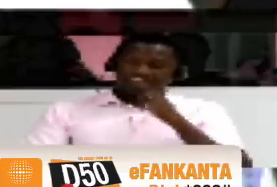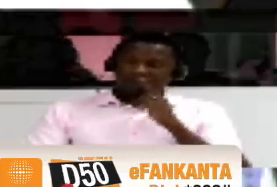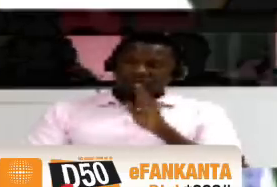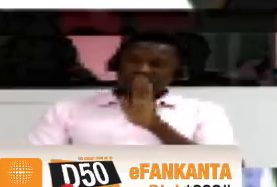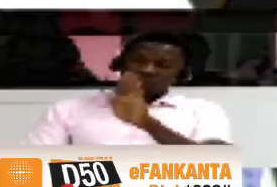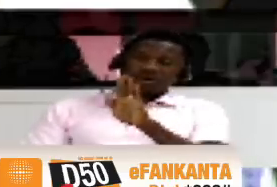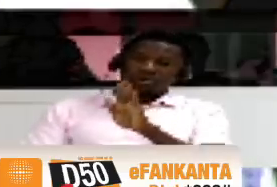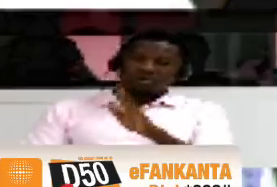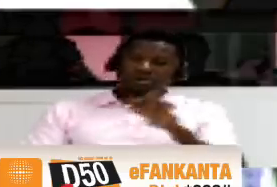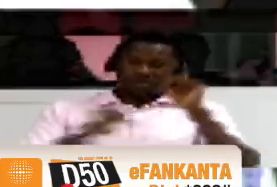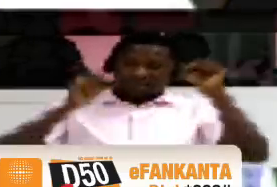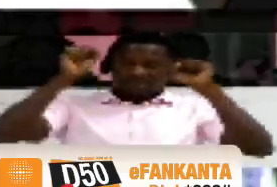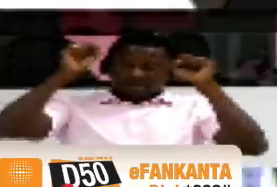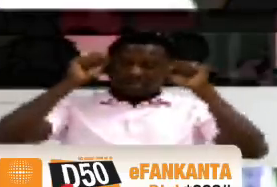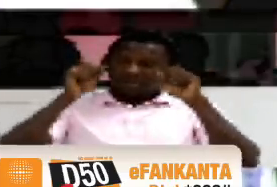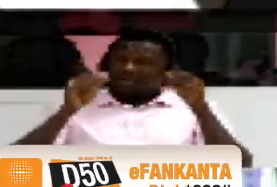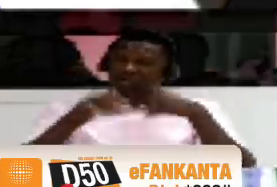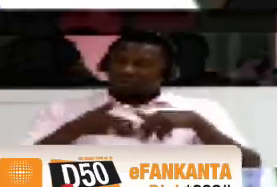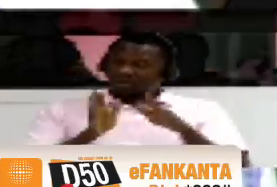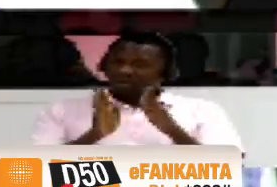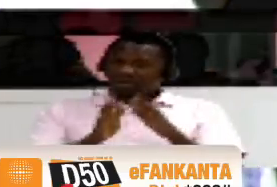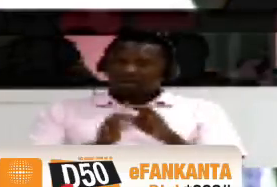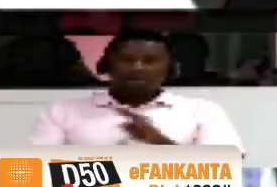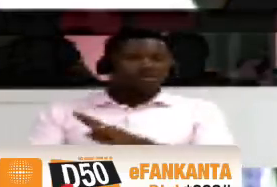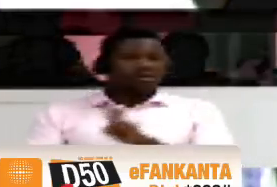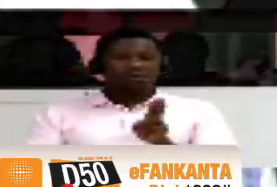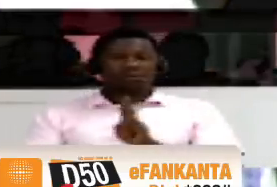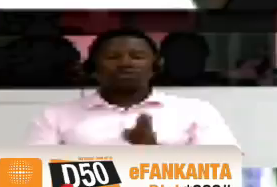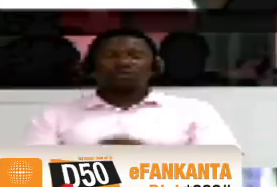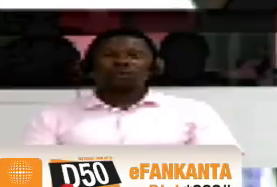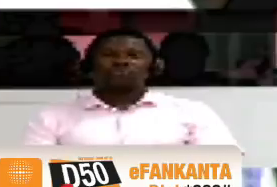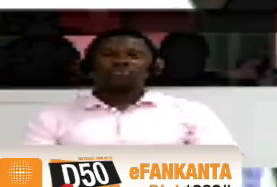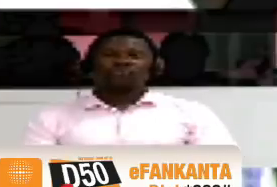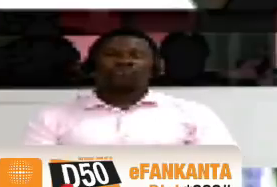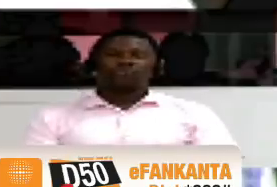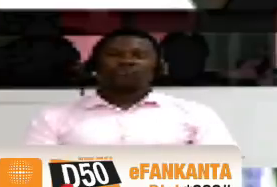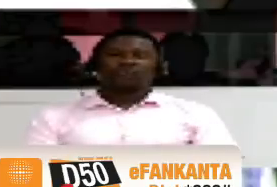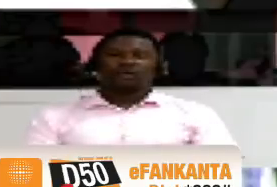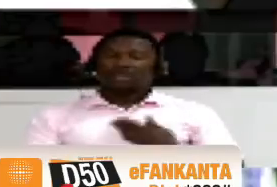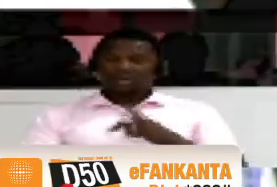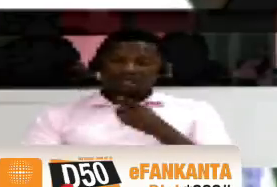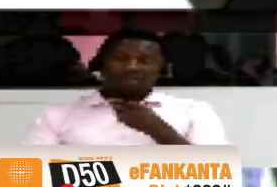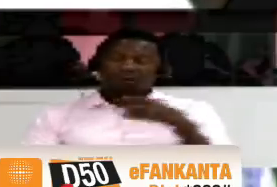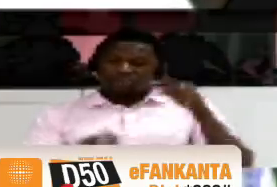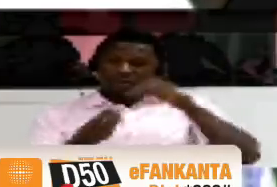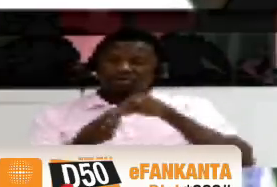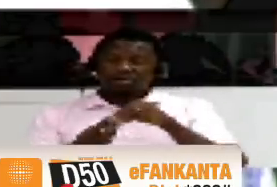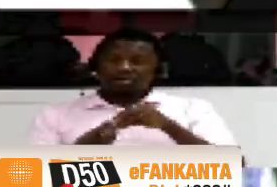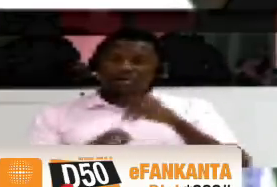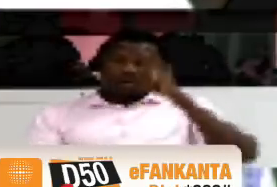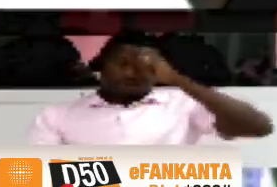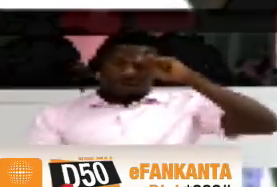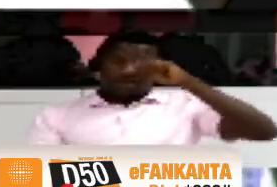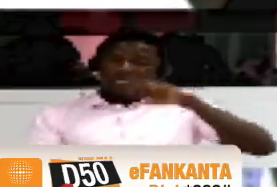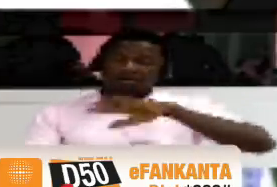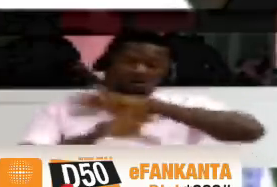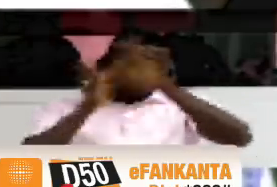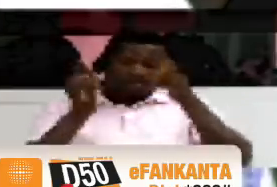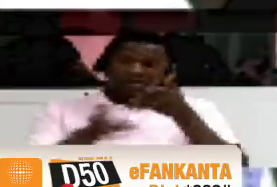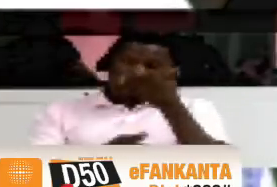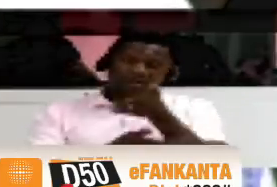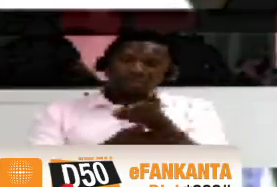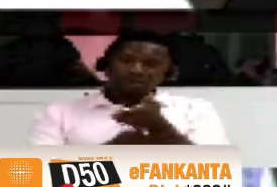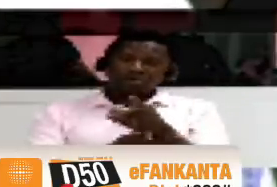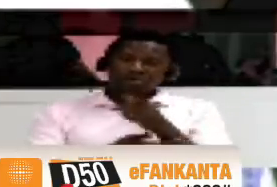They don't. They don't. So at that point, with police officers and everyone present,